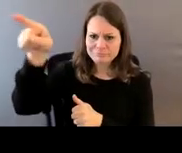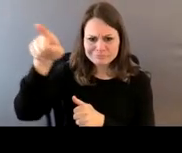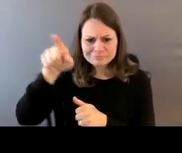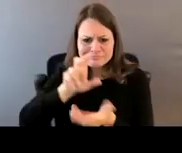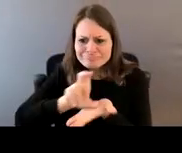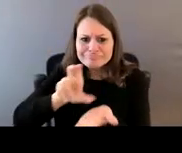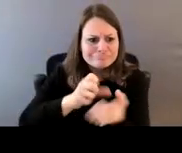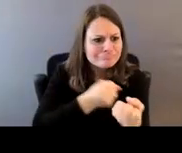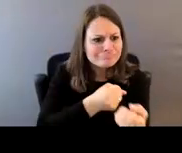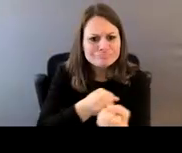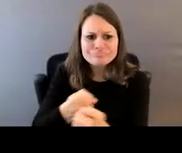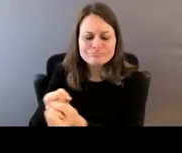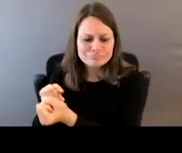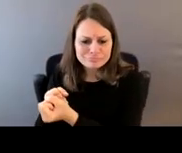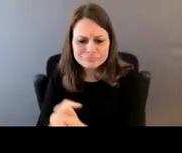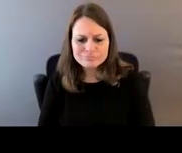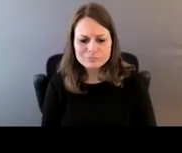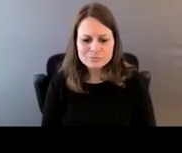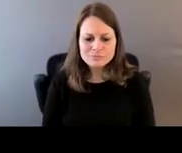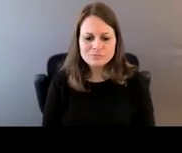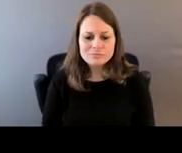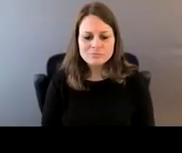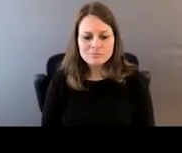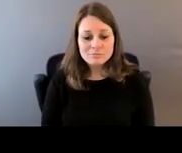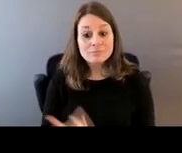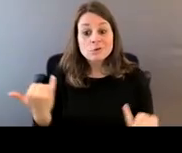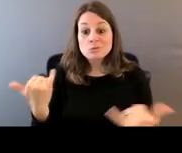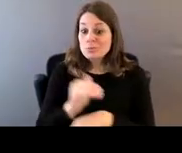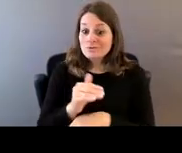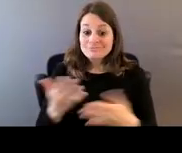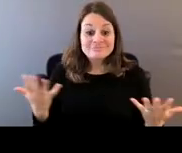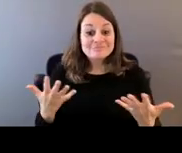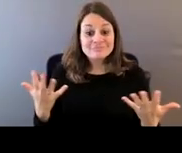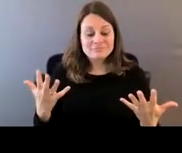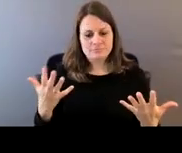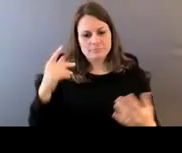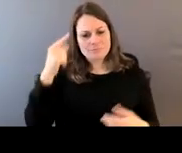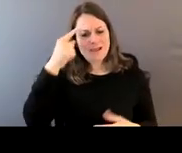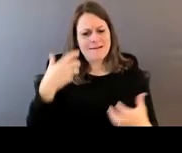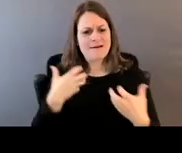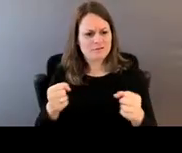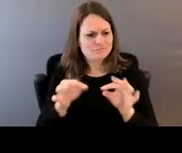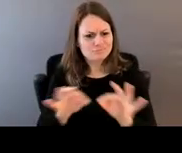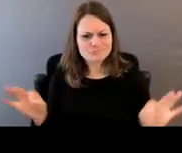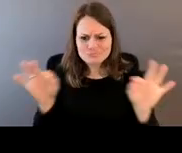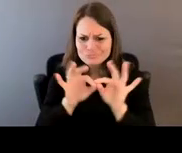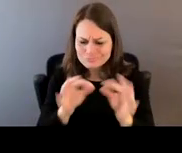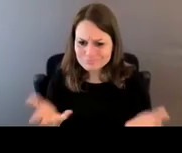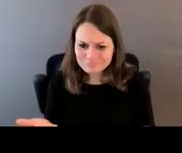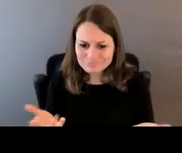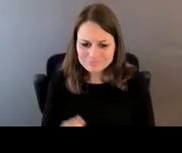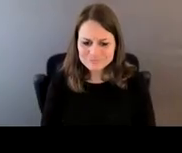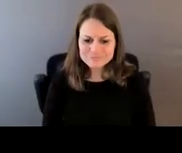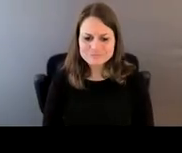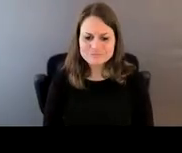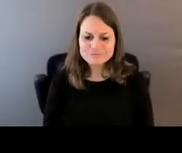So we're here tonight because mental health matters, and we're going to start our presentation off with the Associate Director of Clinical